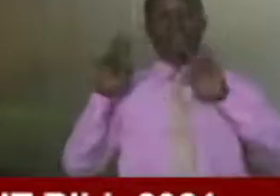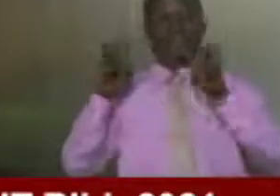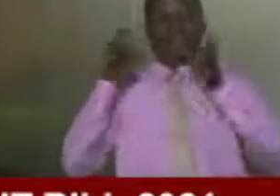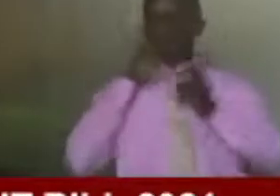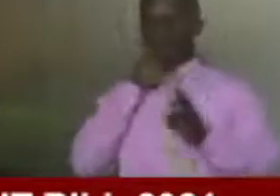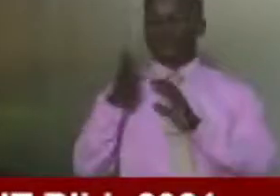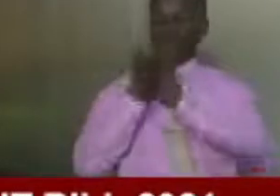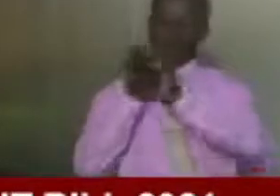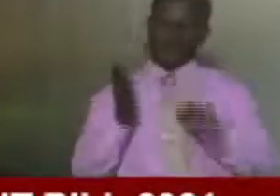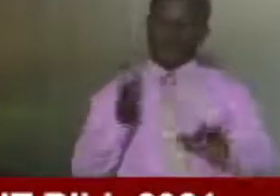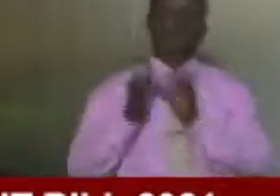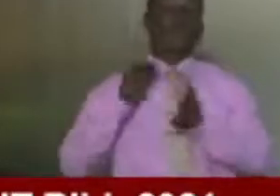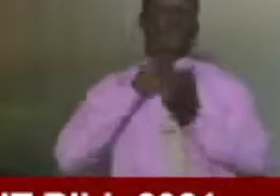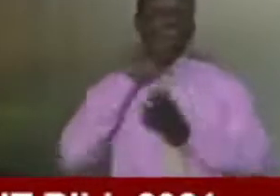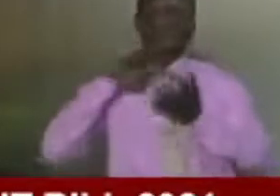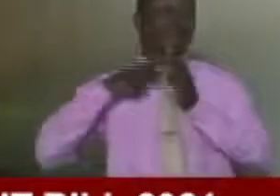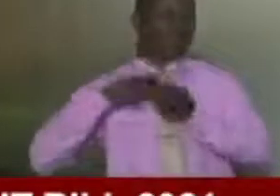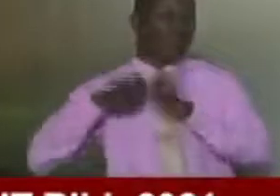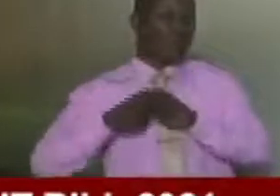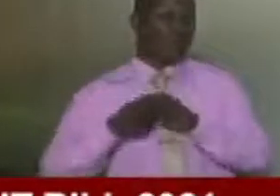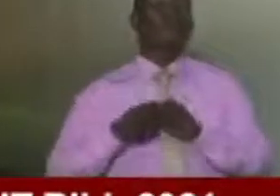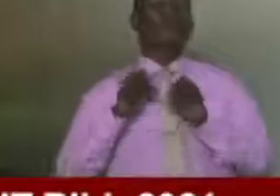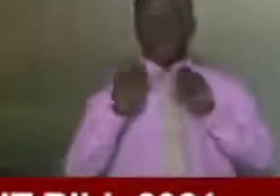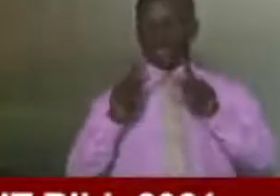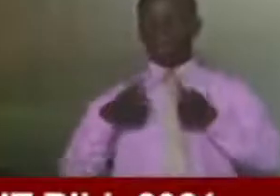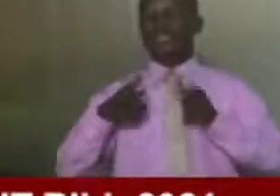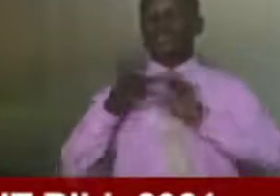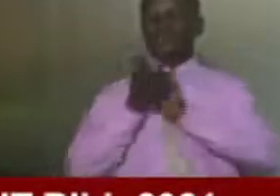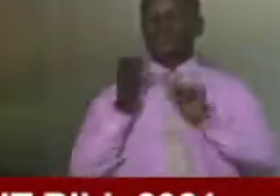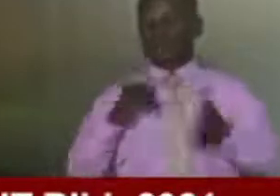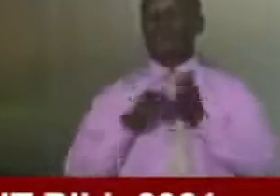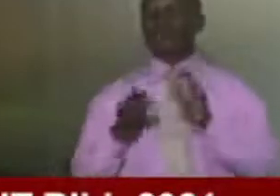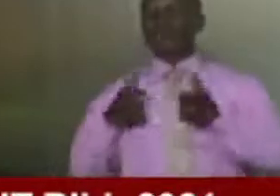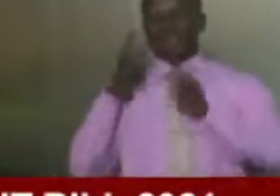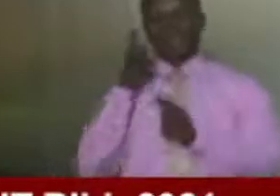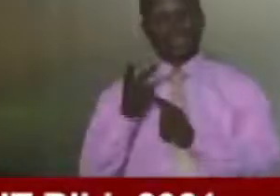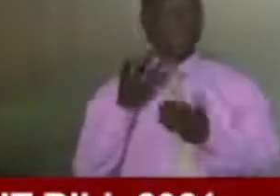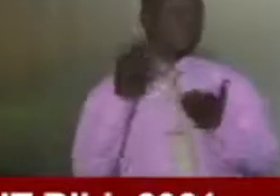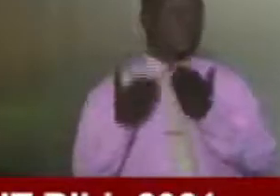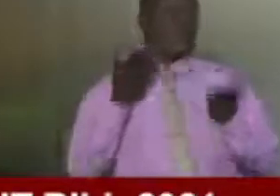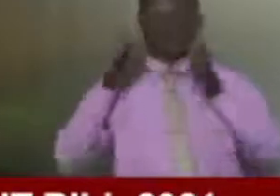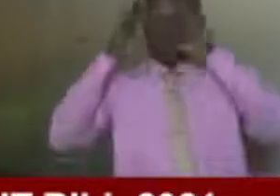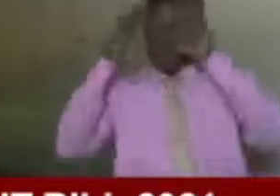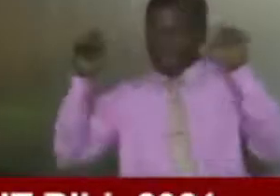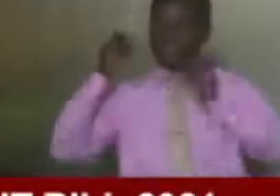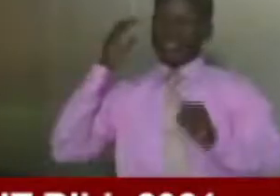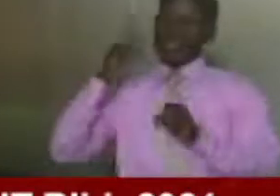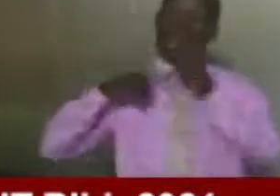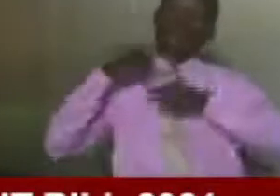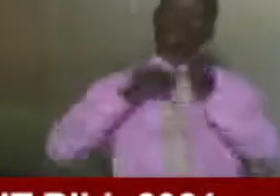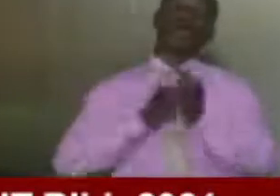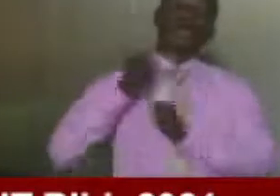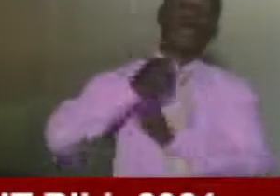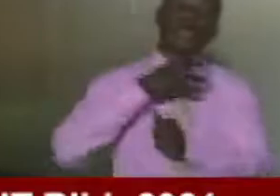Okay, if that's the problem, let us remove it and let us see whether the president will go ahead